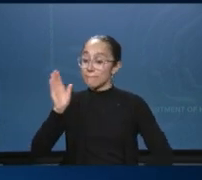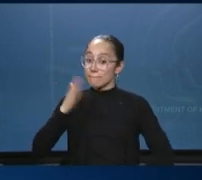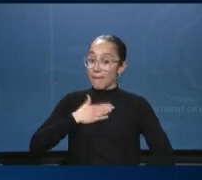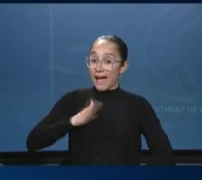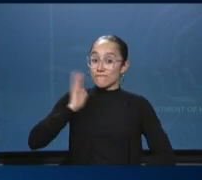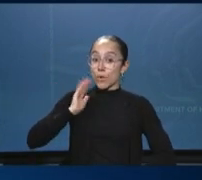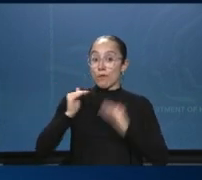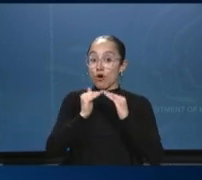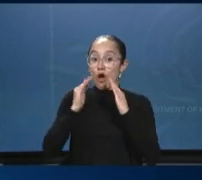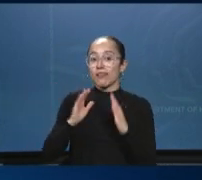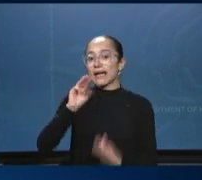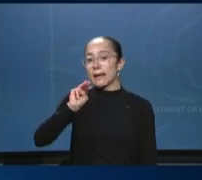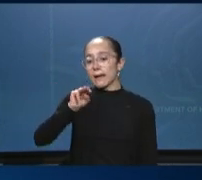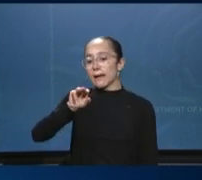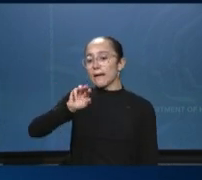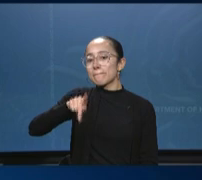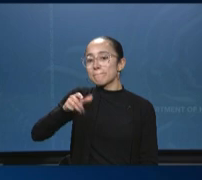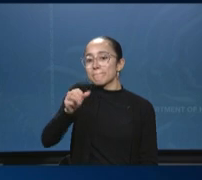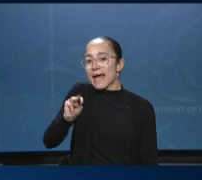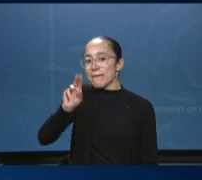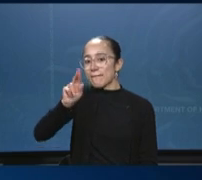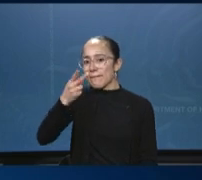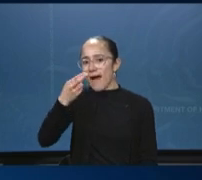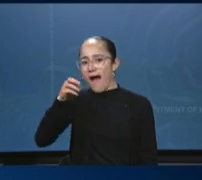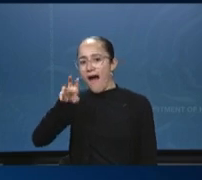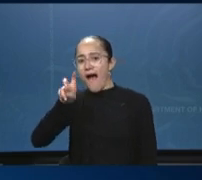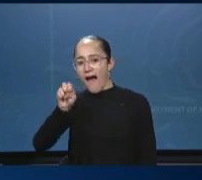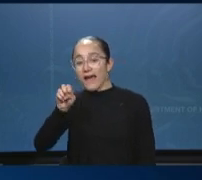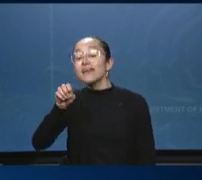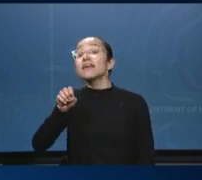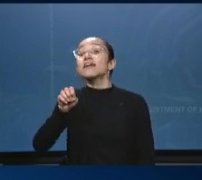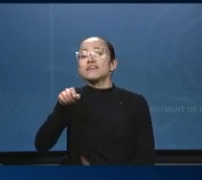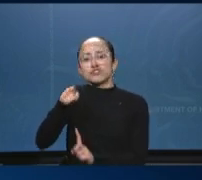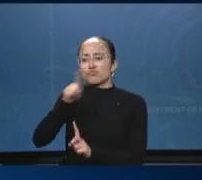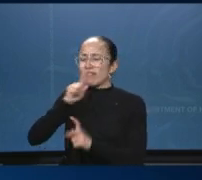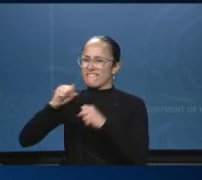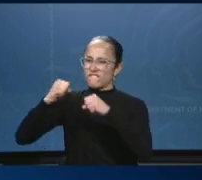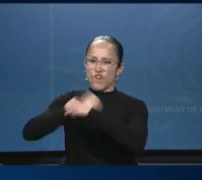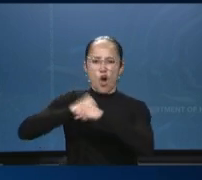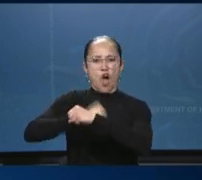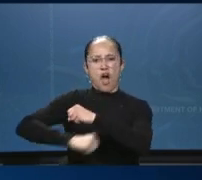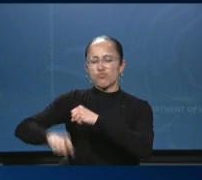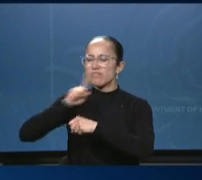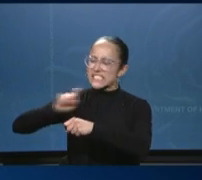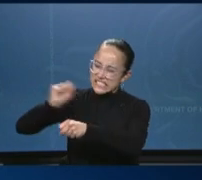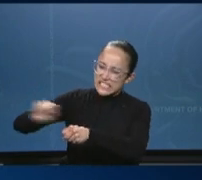Pam Hyde, who was the administrator at SAMHSA, really fought like crazy